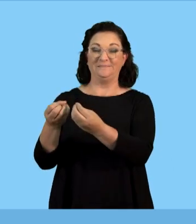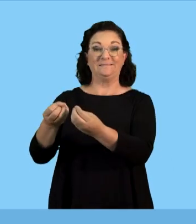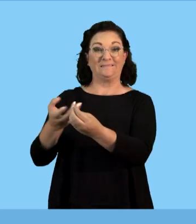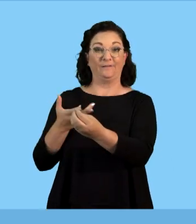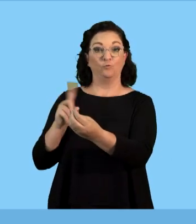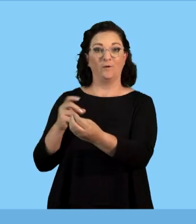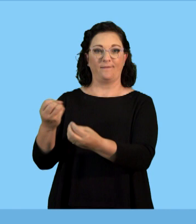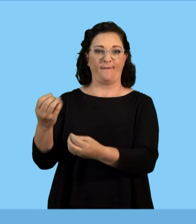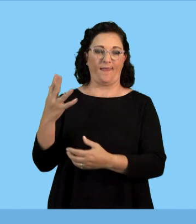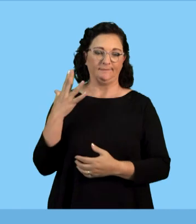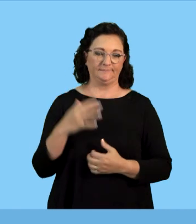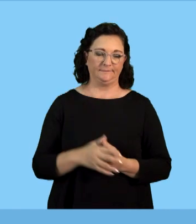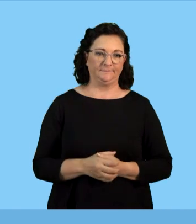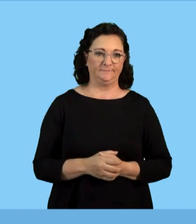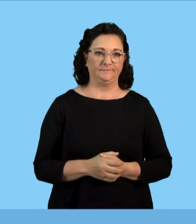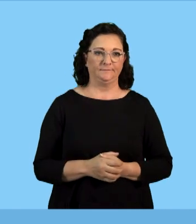light.